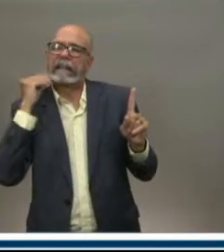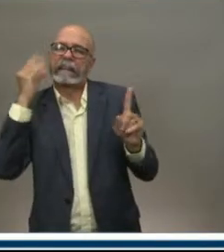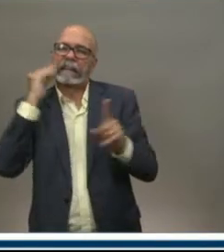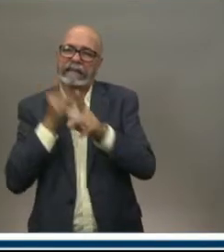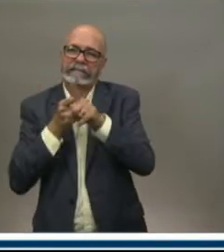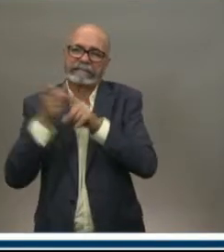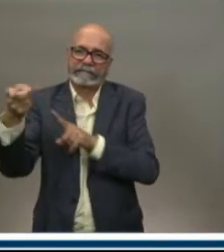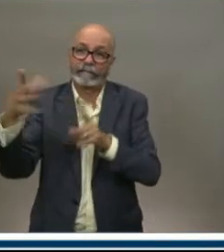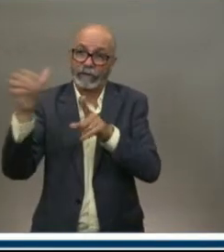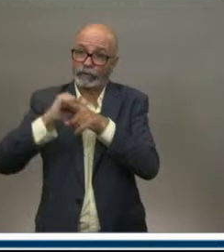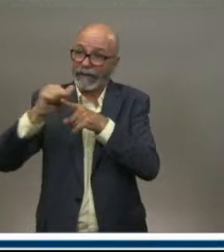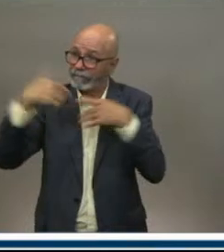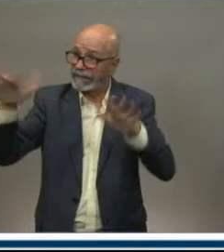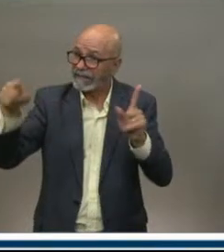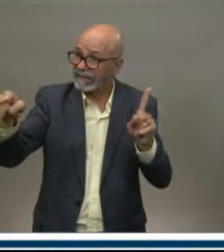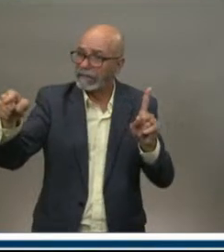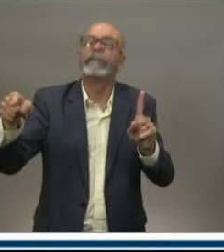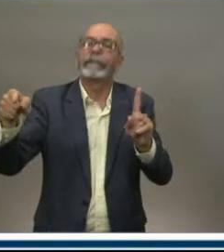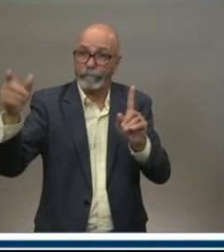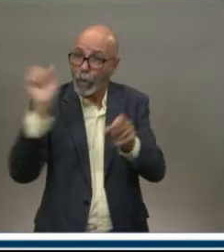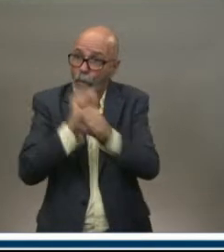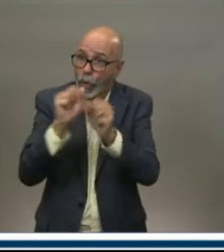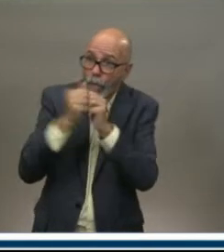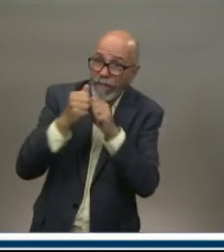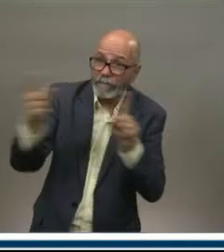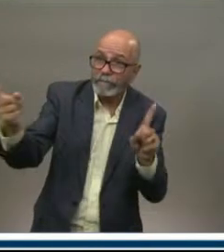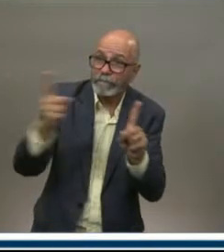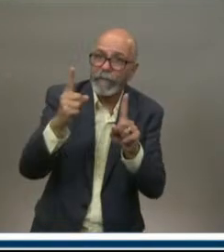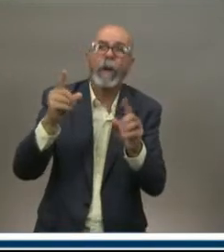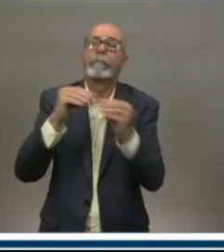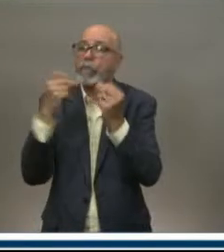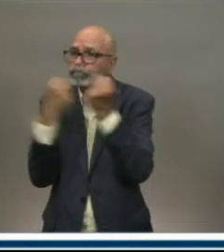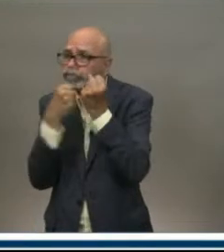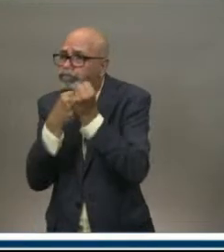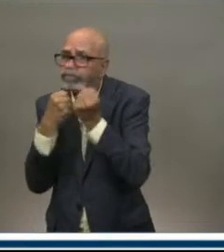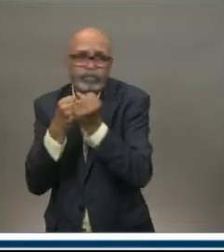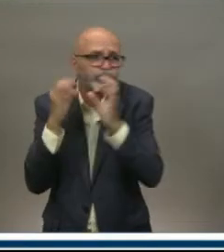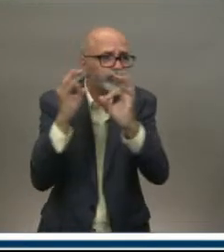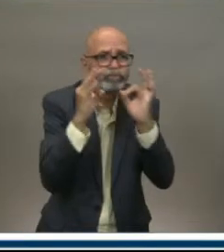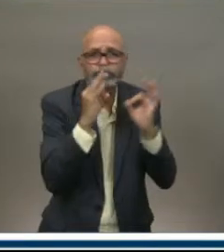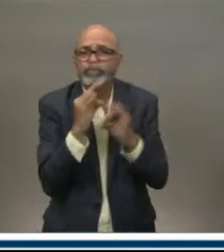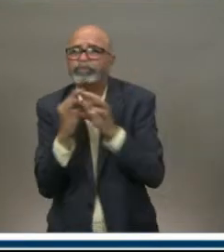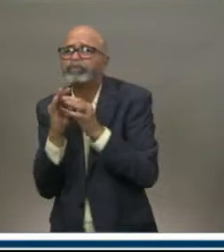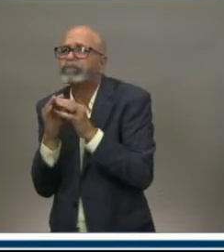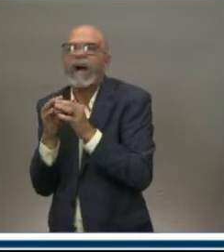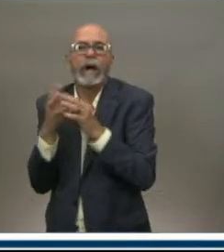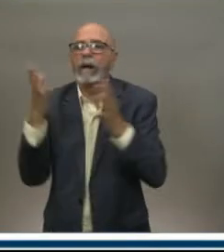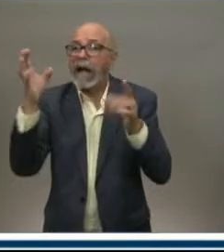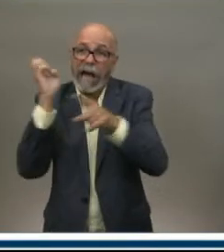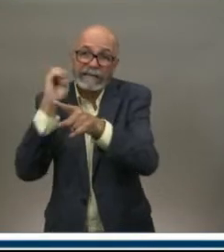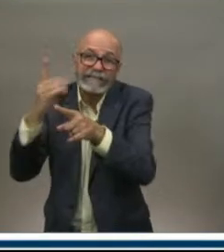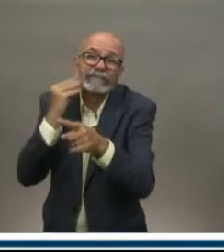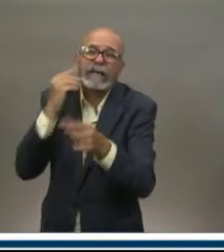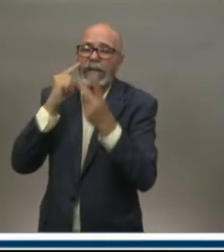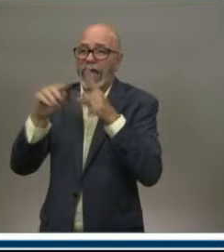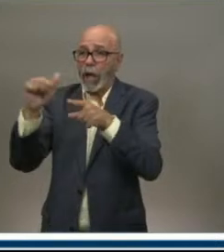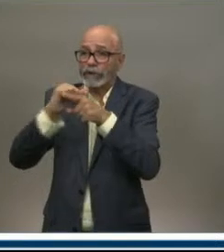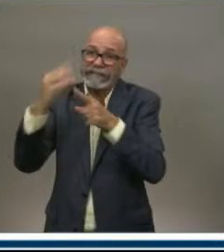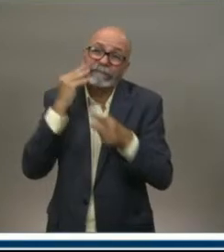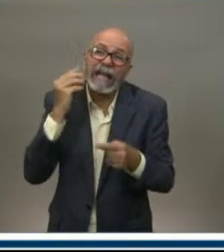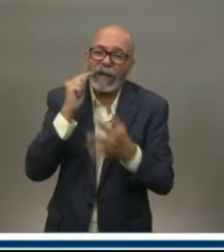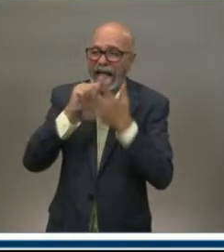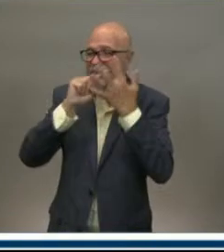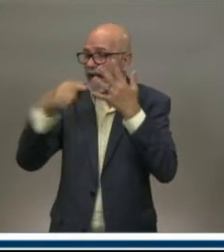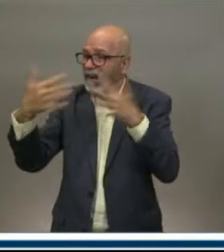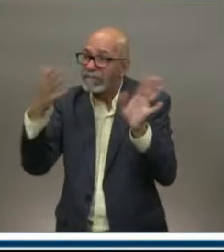they need even more support around infection prevention control, and whether it's on education, training, preparation, or response, they